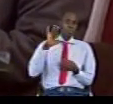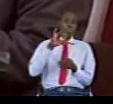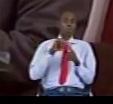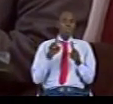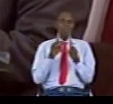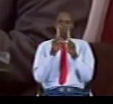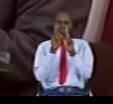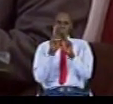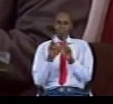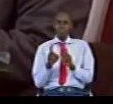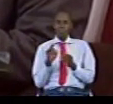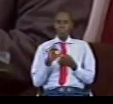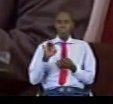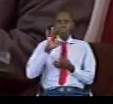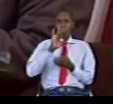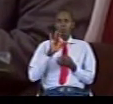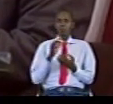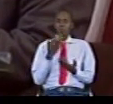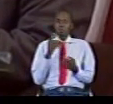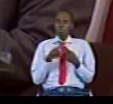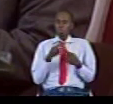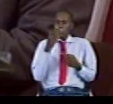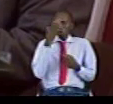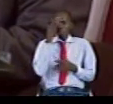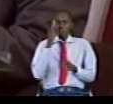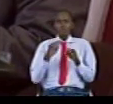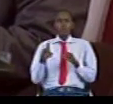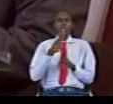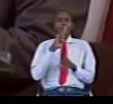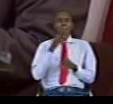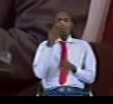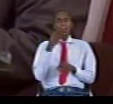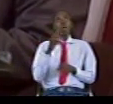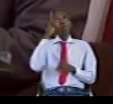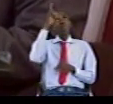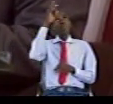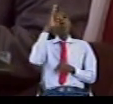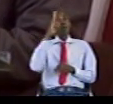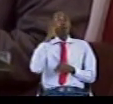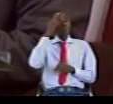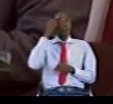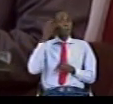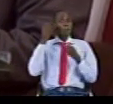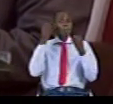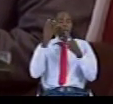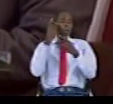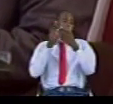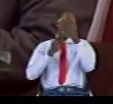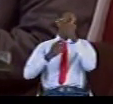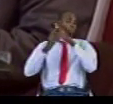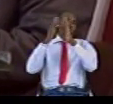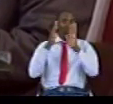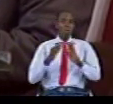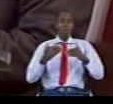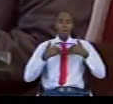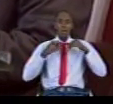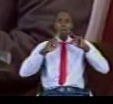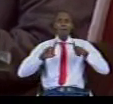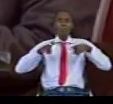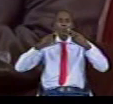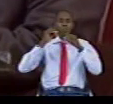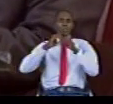spirits whether they are of God, because many false prophets are gone into the